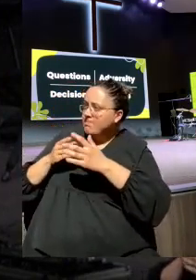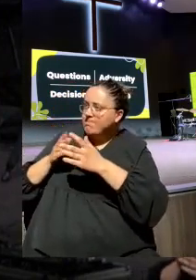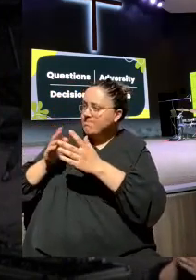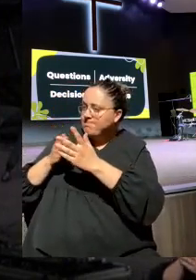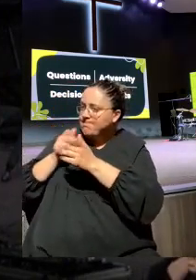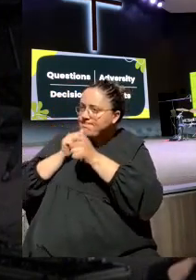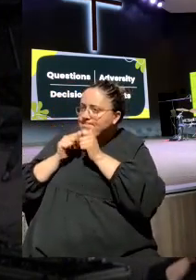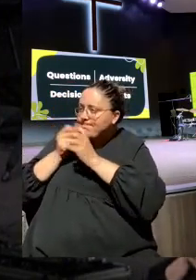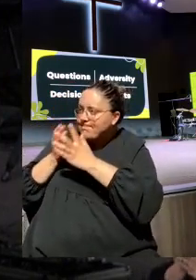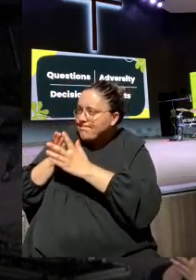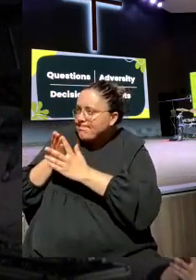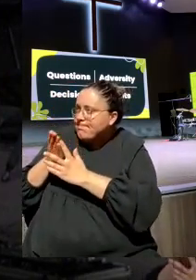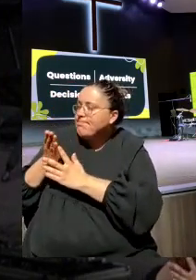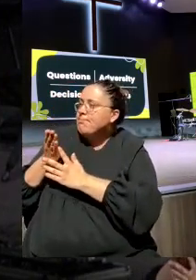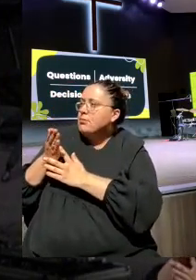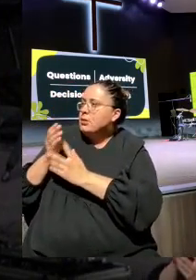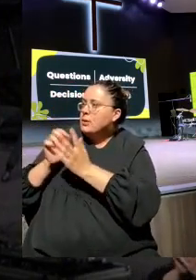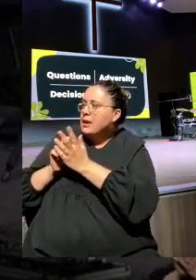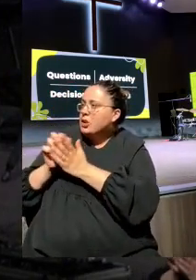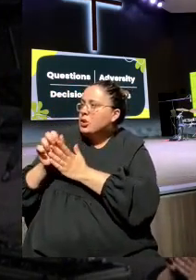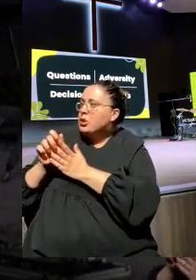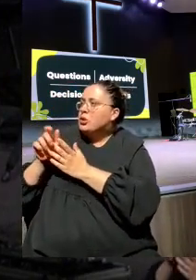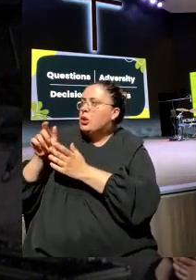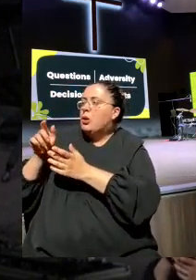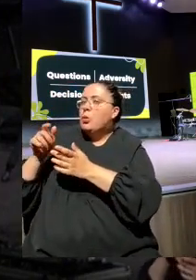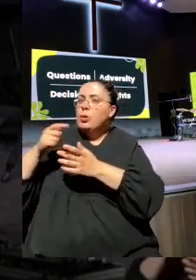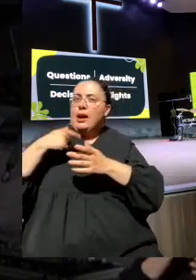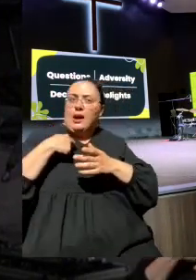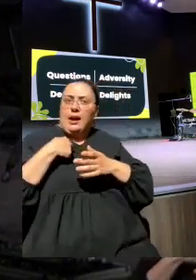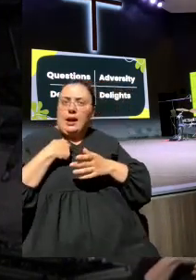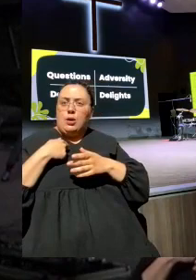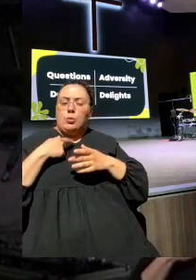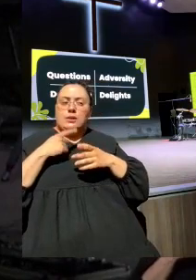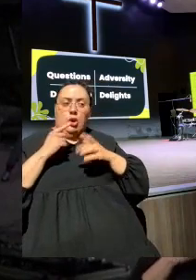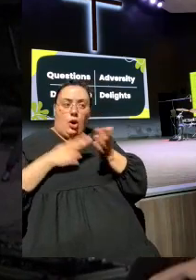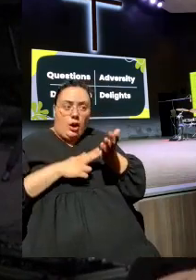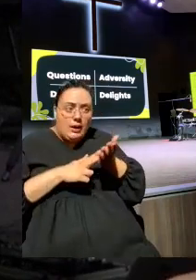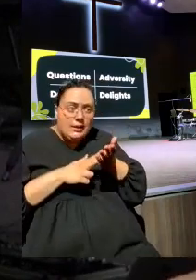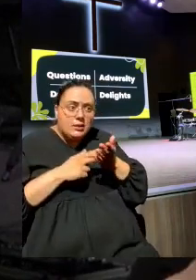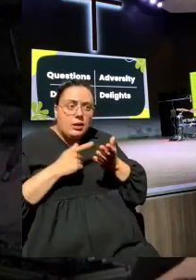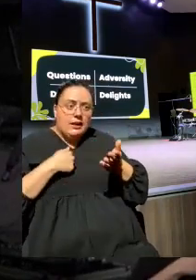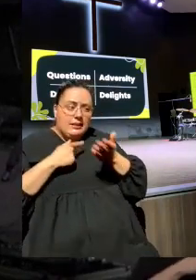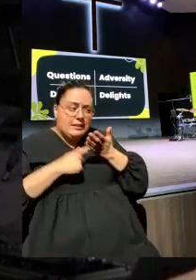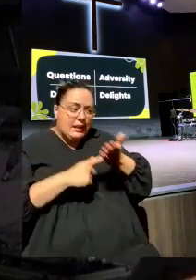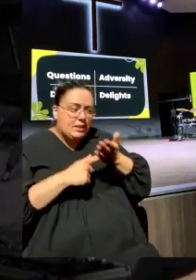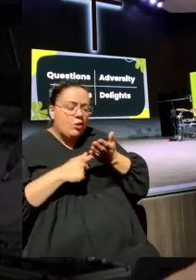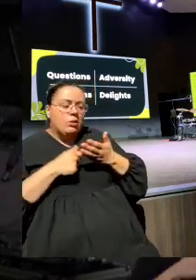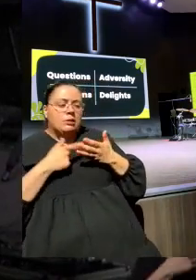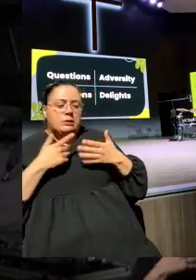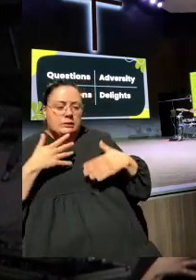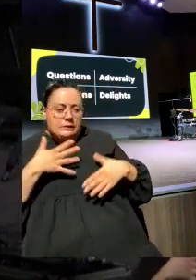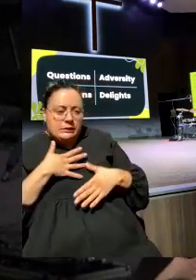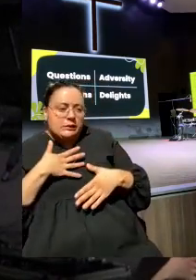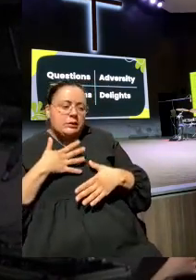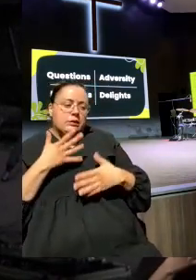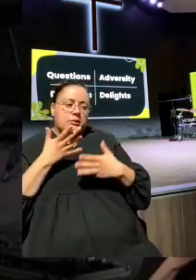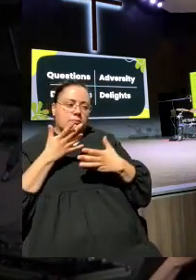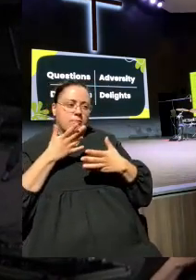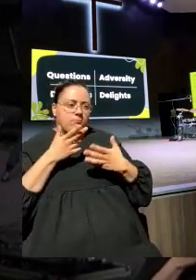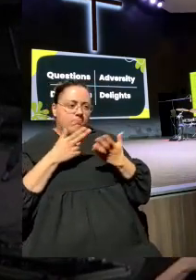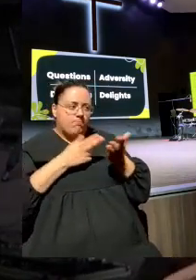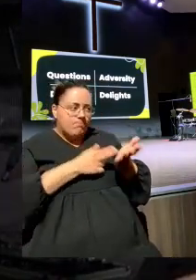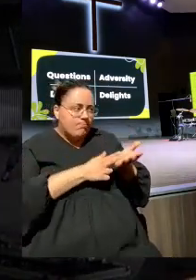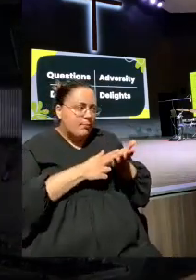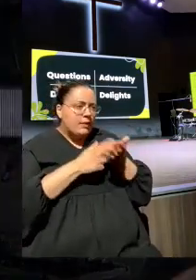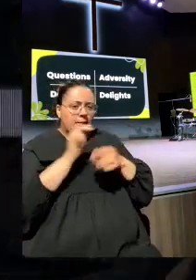actually felt more comfortable when I talked to them about what scared me, how I was wrestling through